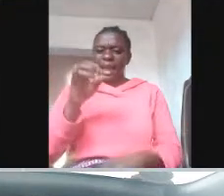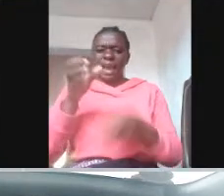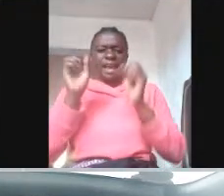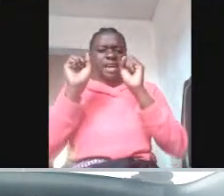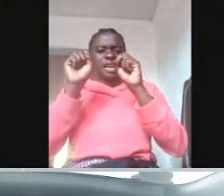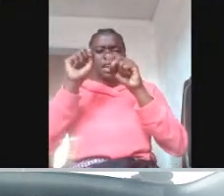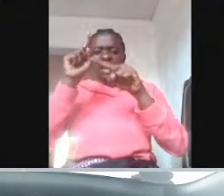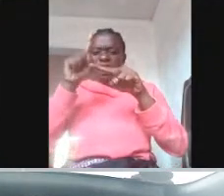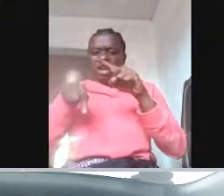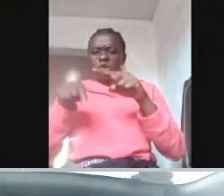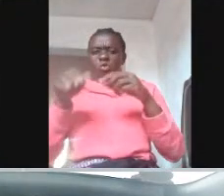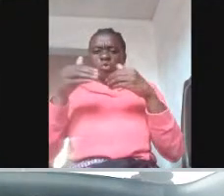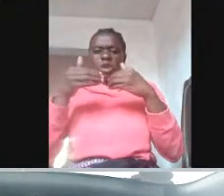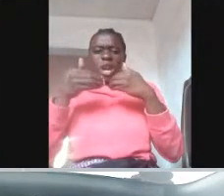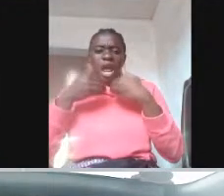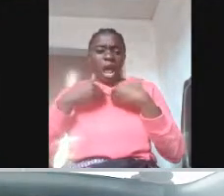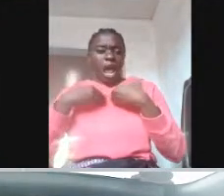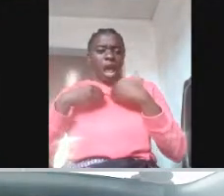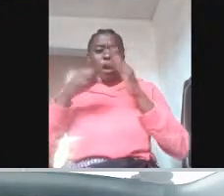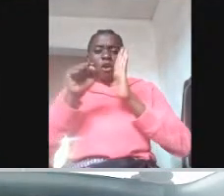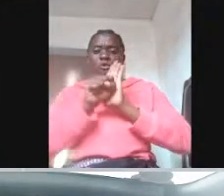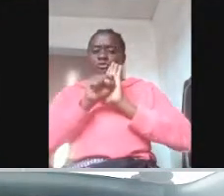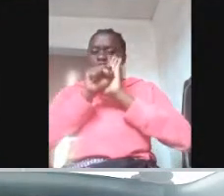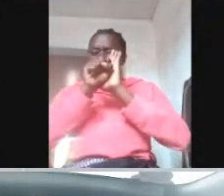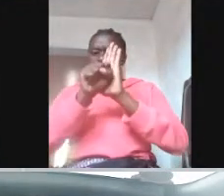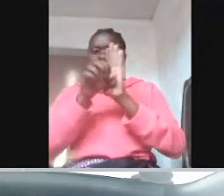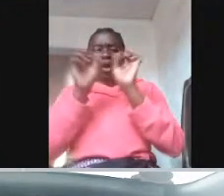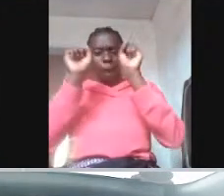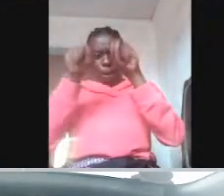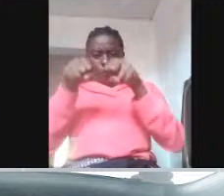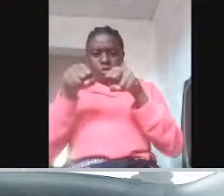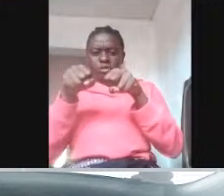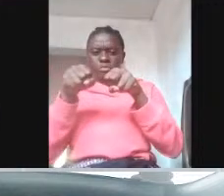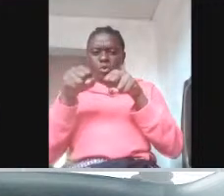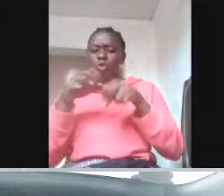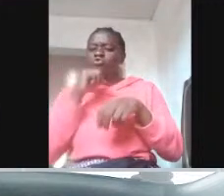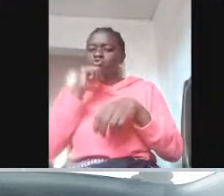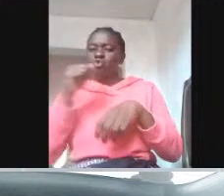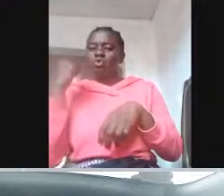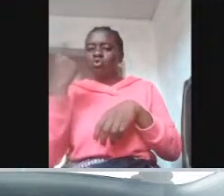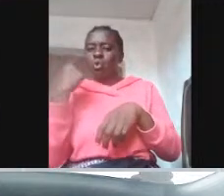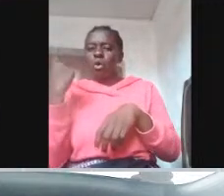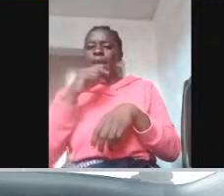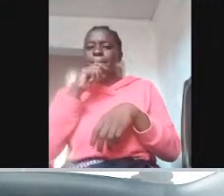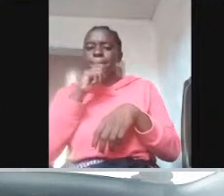very possible, not just a man, even a female can contract this